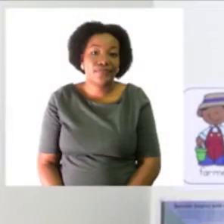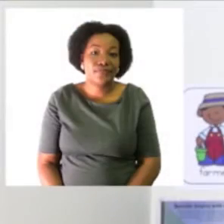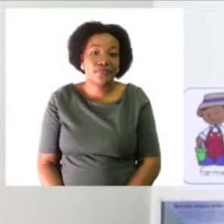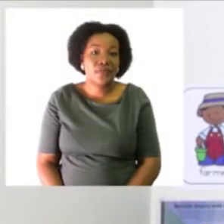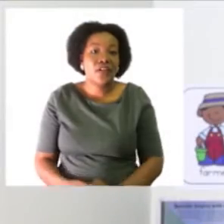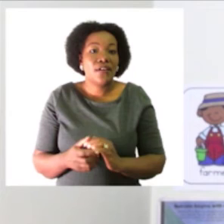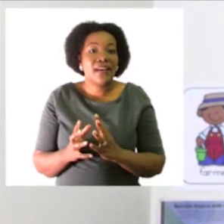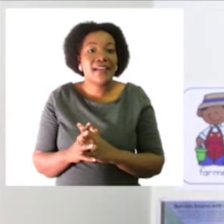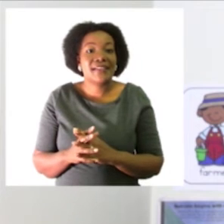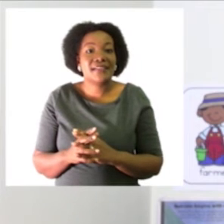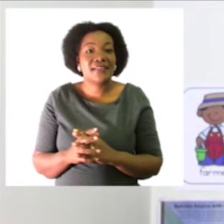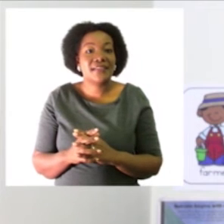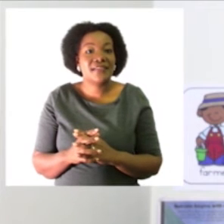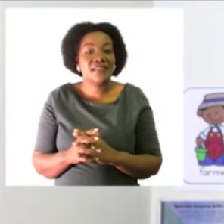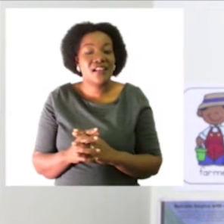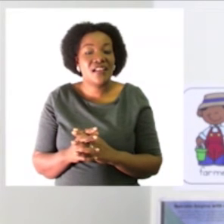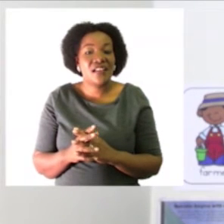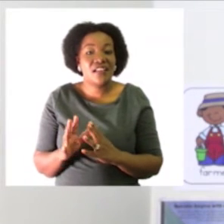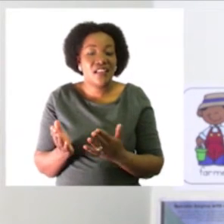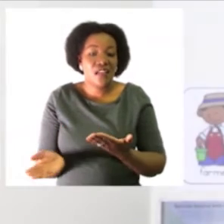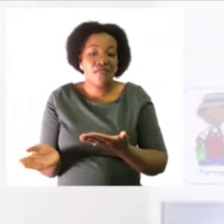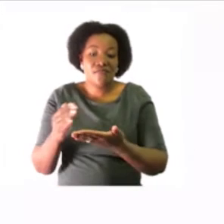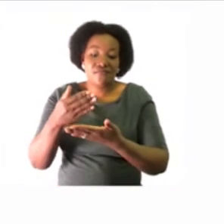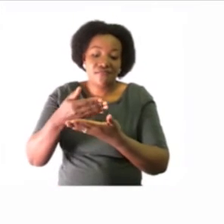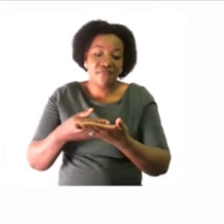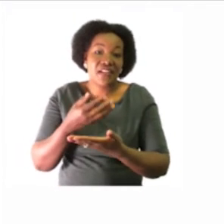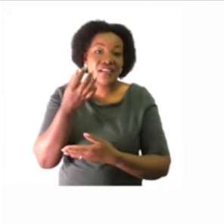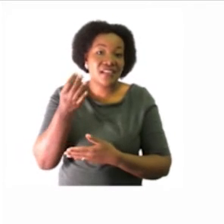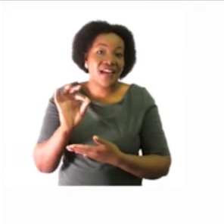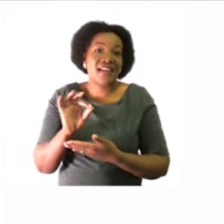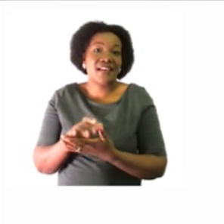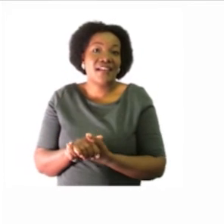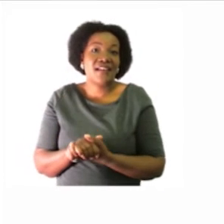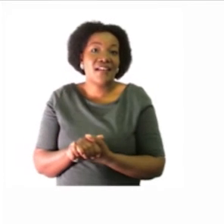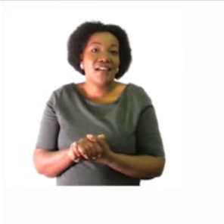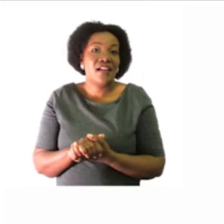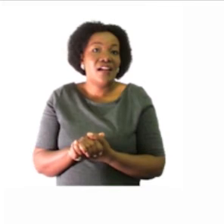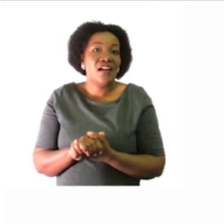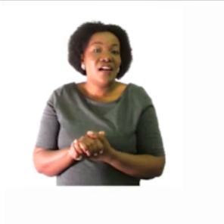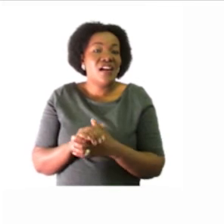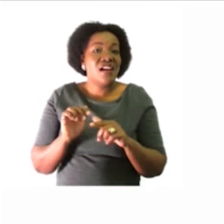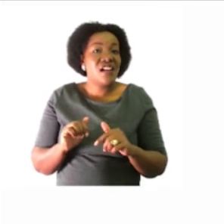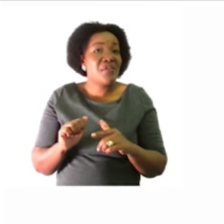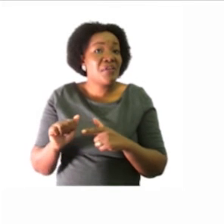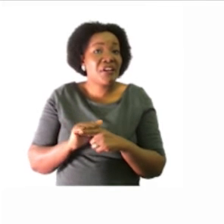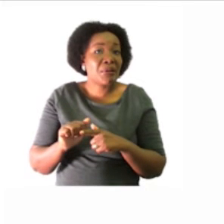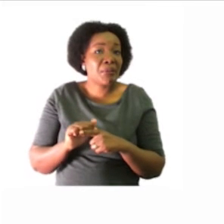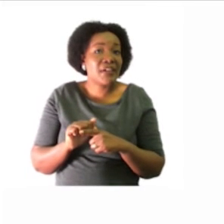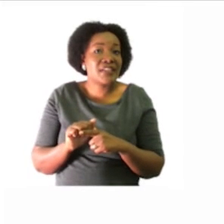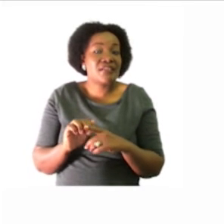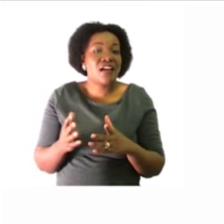All right, I would like for us to turn to page 9. Now we are going to practice how to